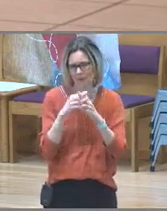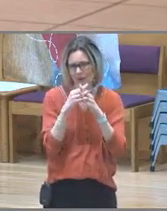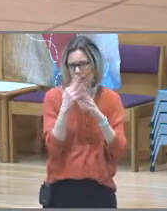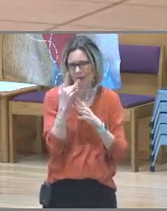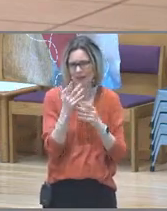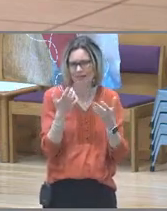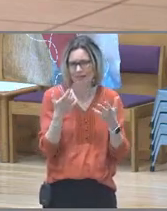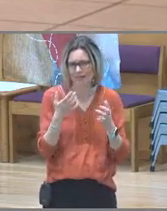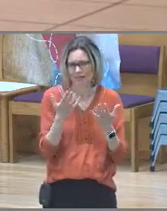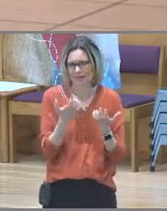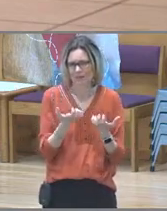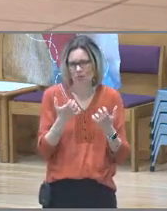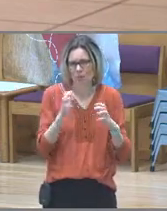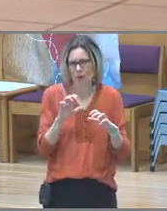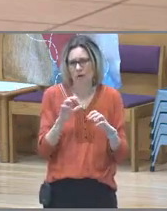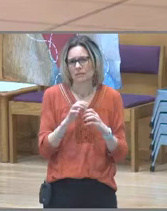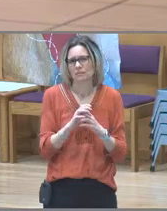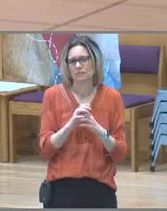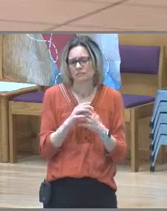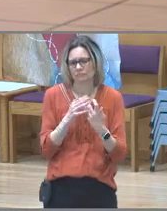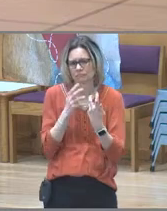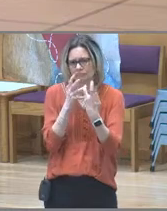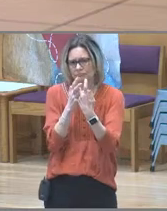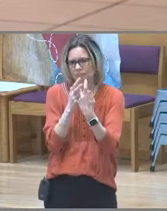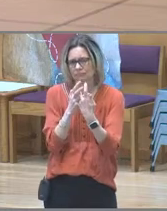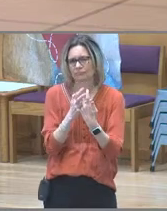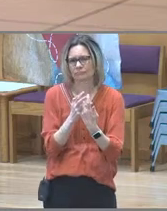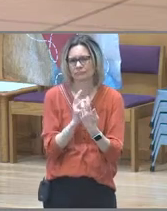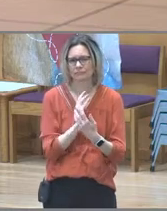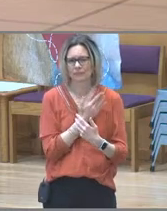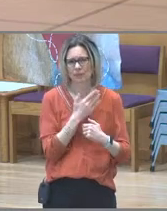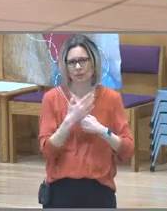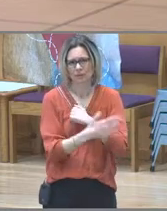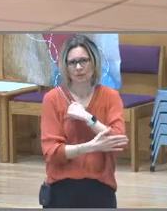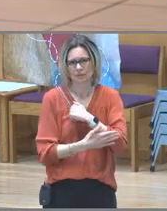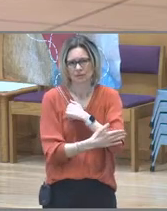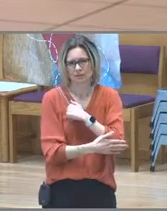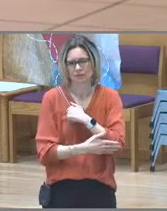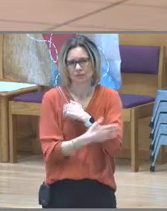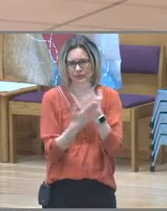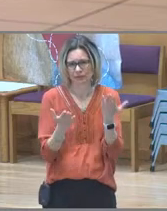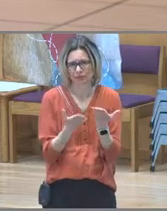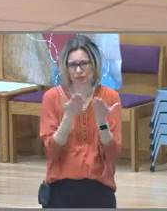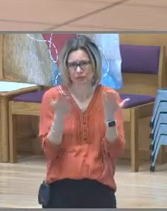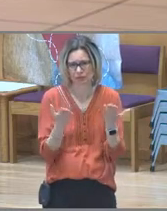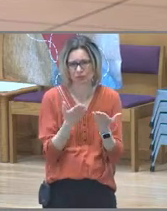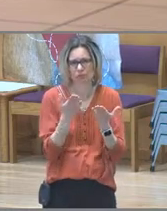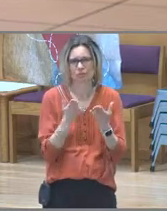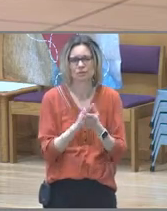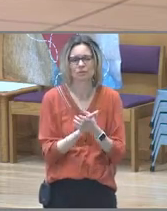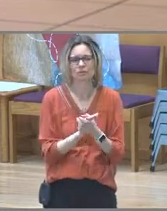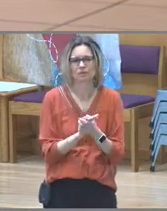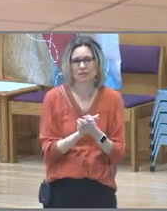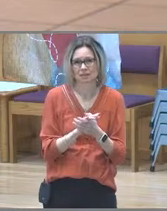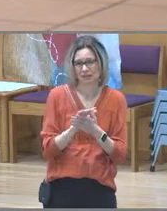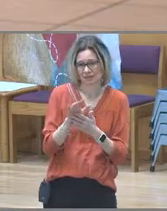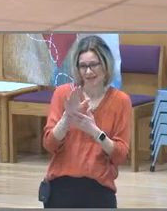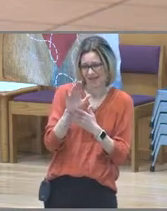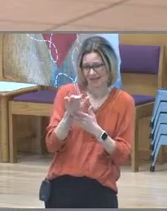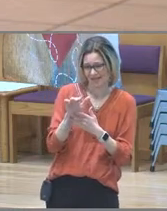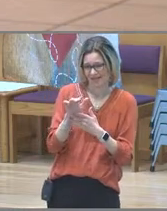aligned with our positions in this country. The social fabric